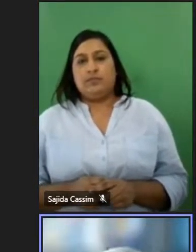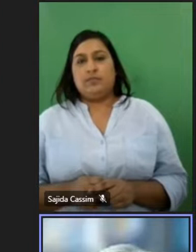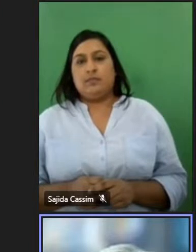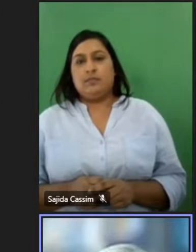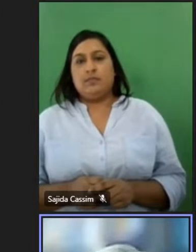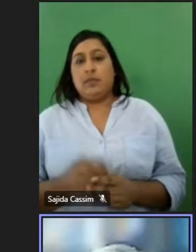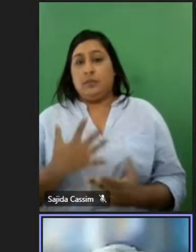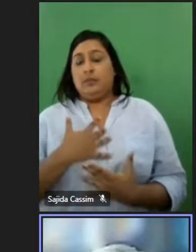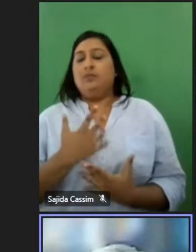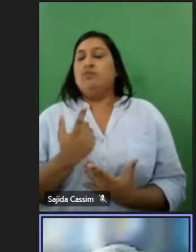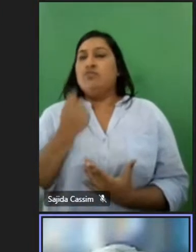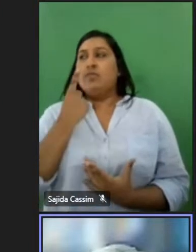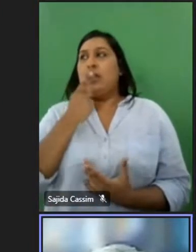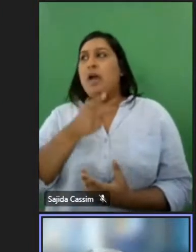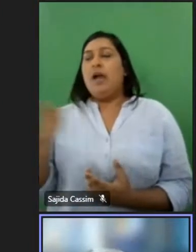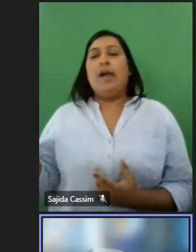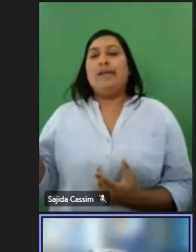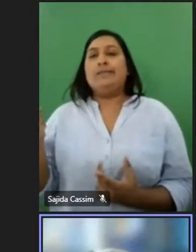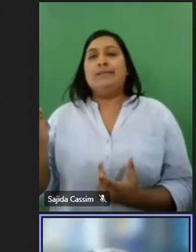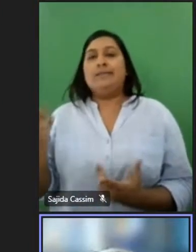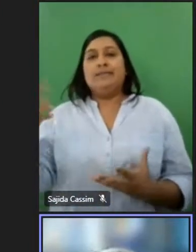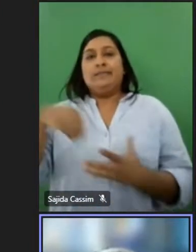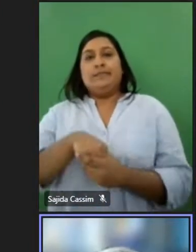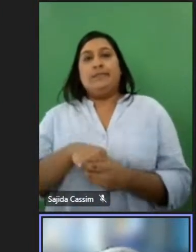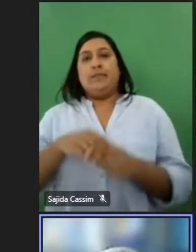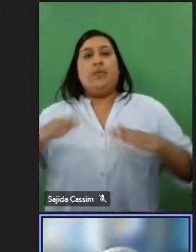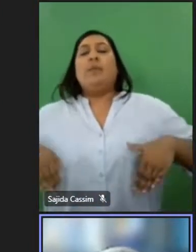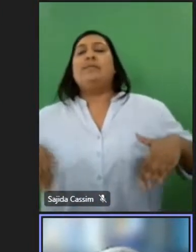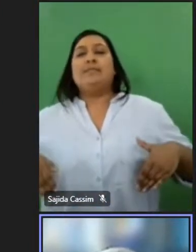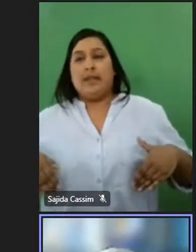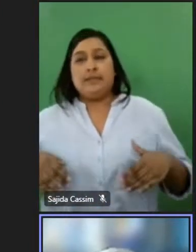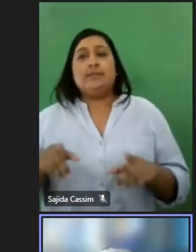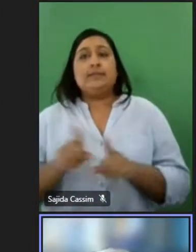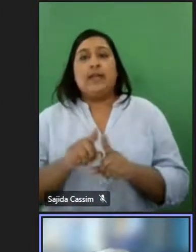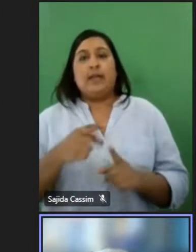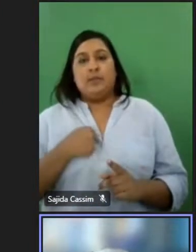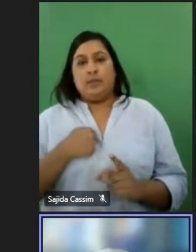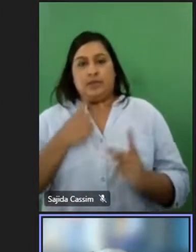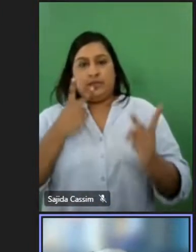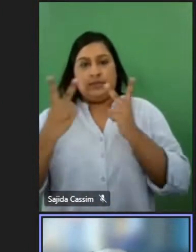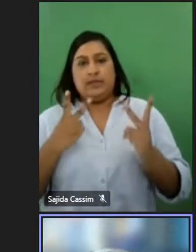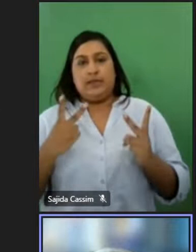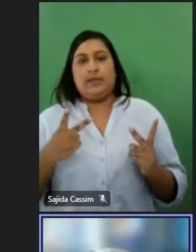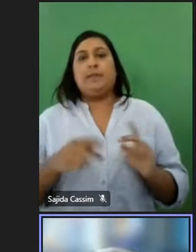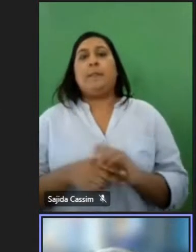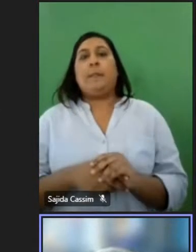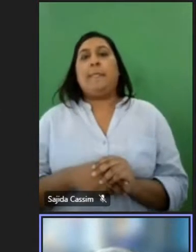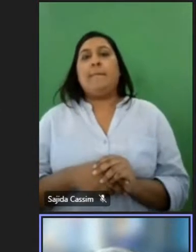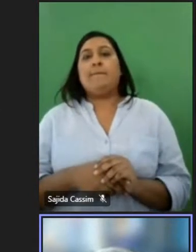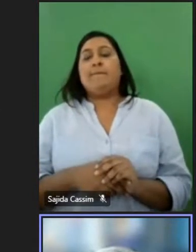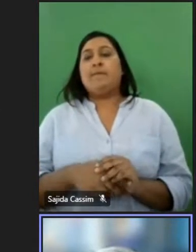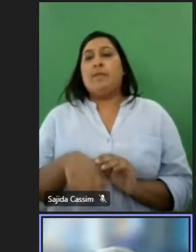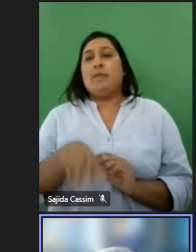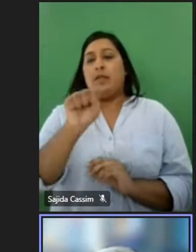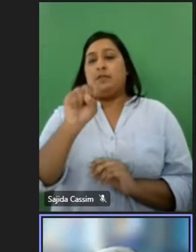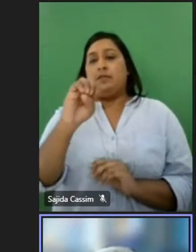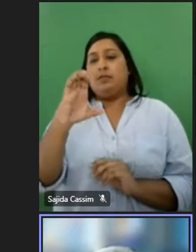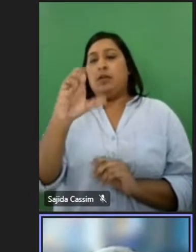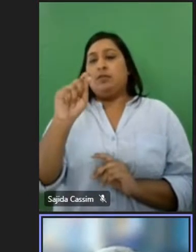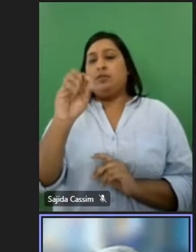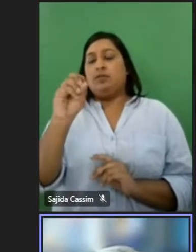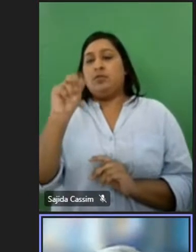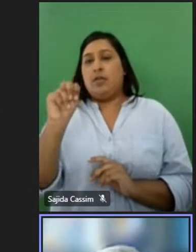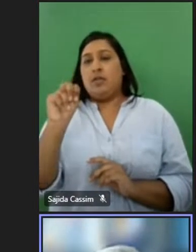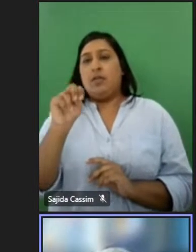vulnerable groups we have. We also noted that stipulations of Section 3.5 of the White Paper on the Rights